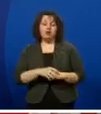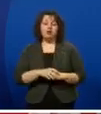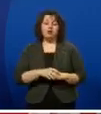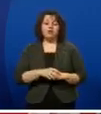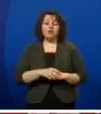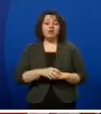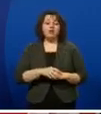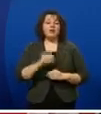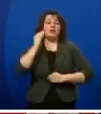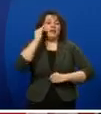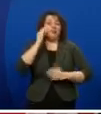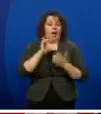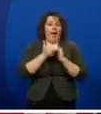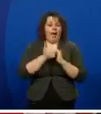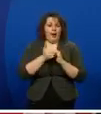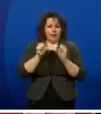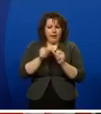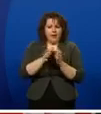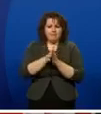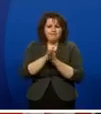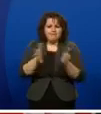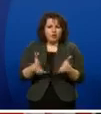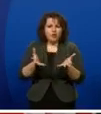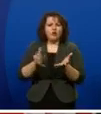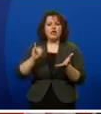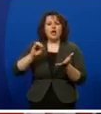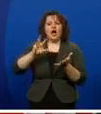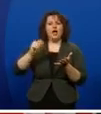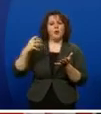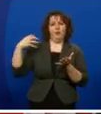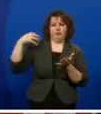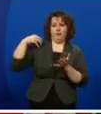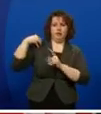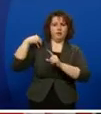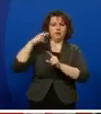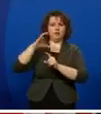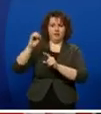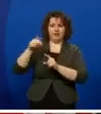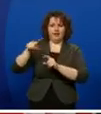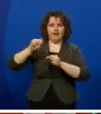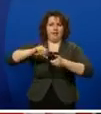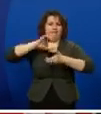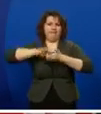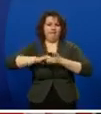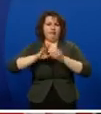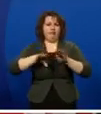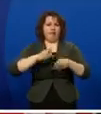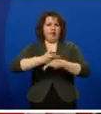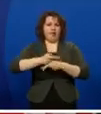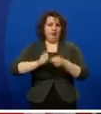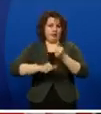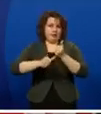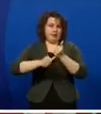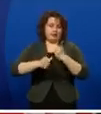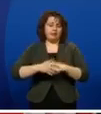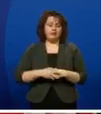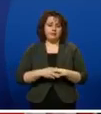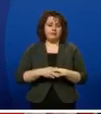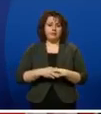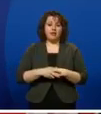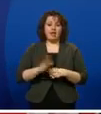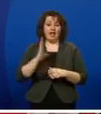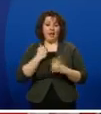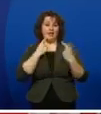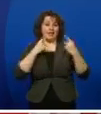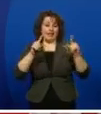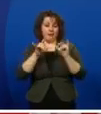think of how to incentivize Iowa employers to be partners with this child care assistance. And we're going to measure our